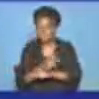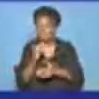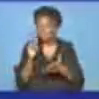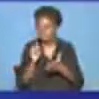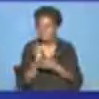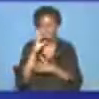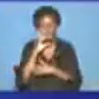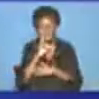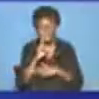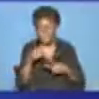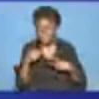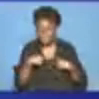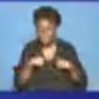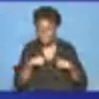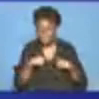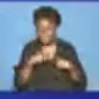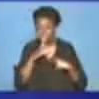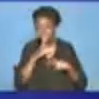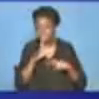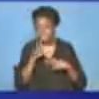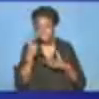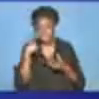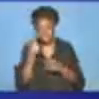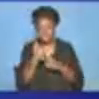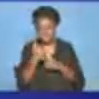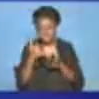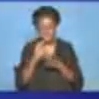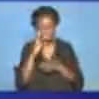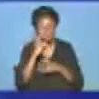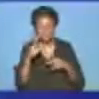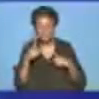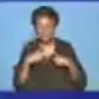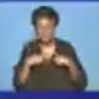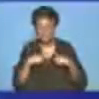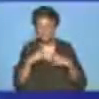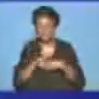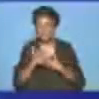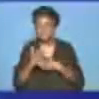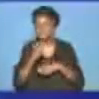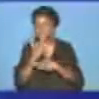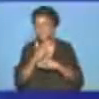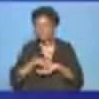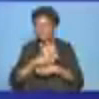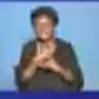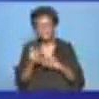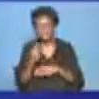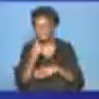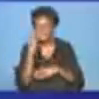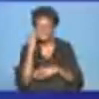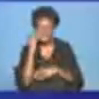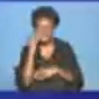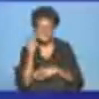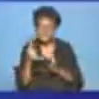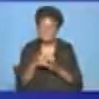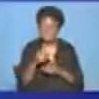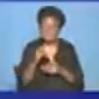been? You know the impact it would have on someone who was going through it or